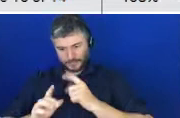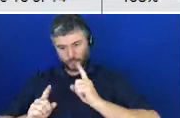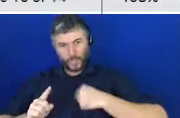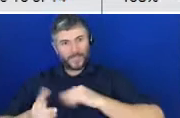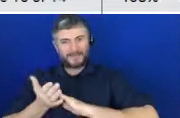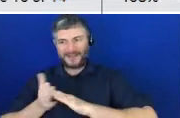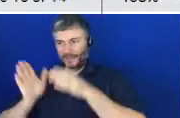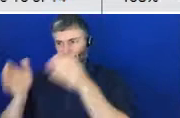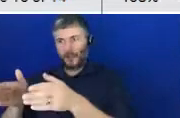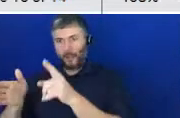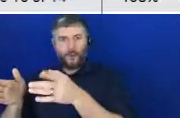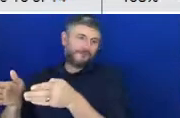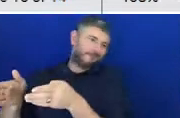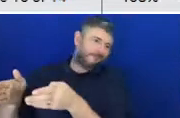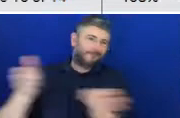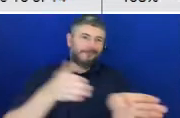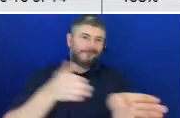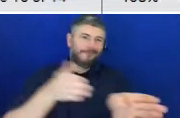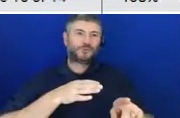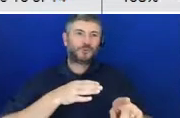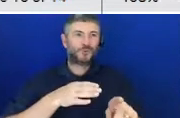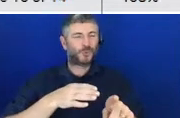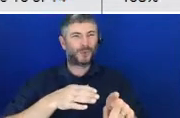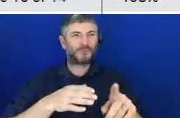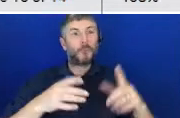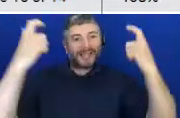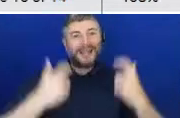where they were doing it legally.